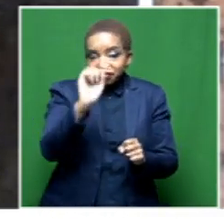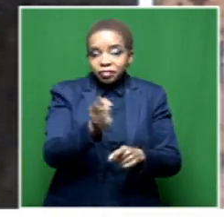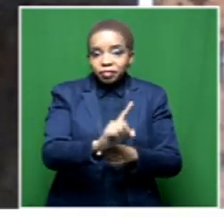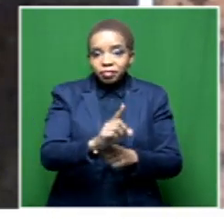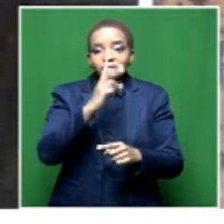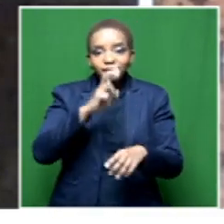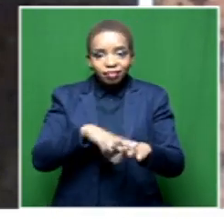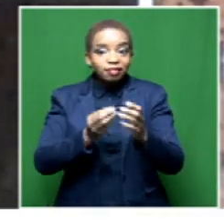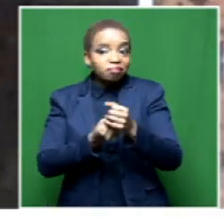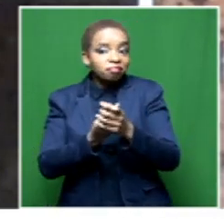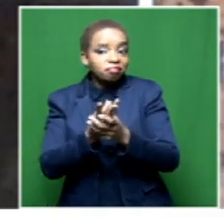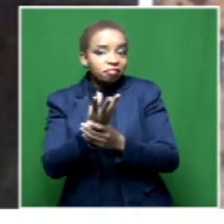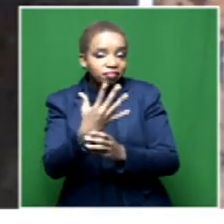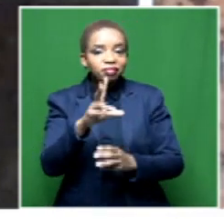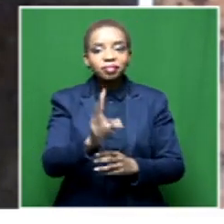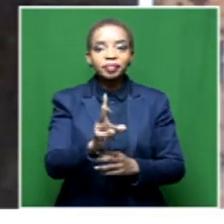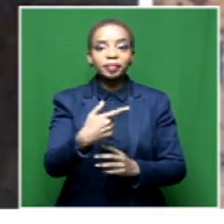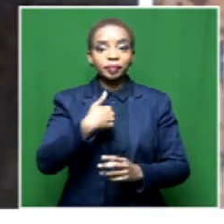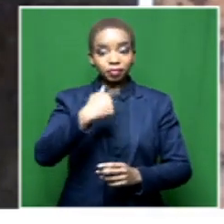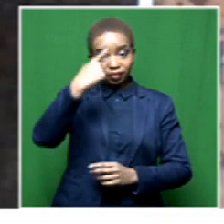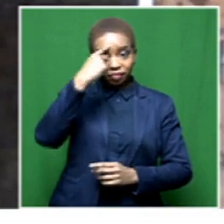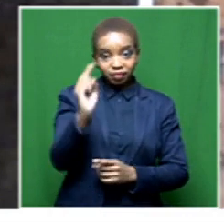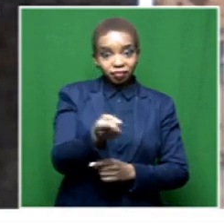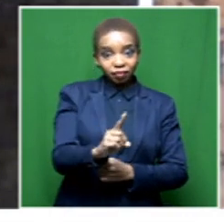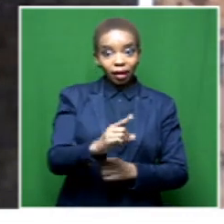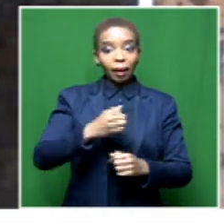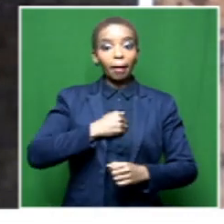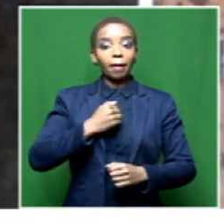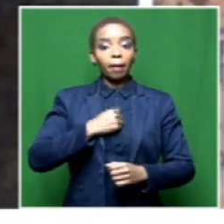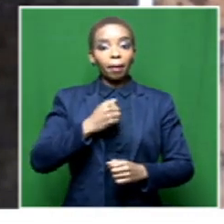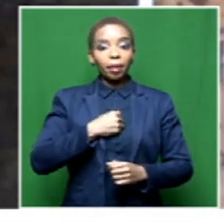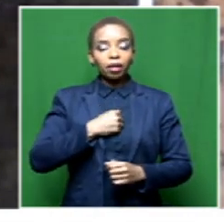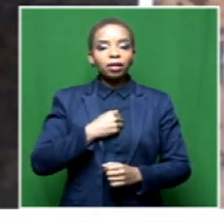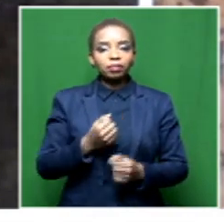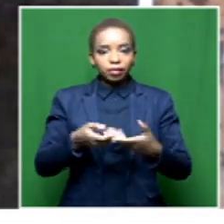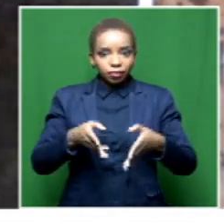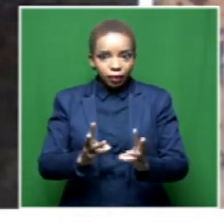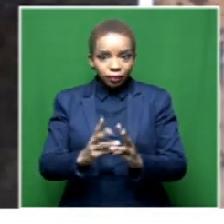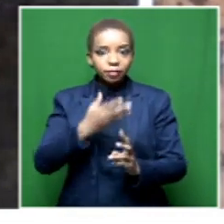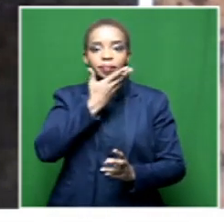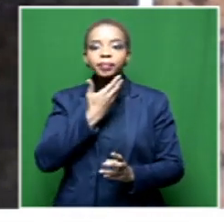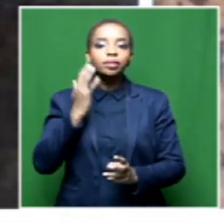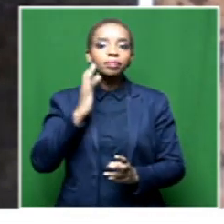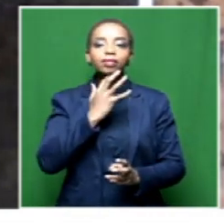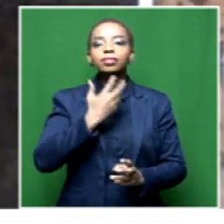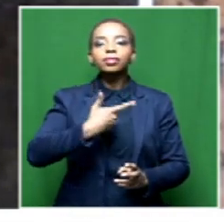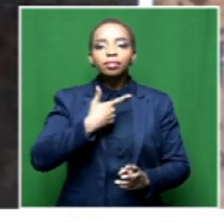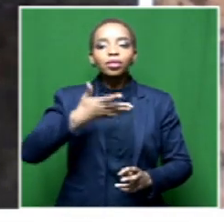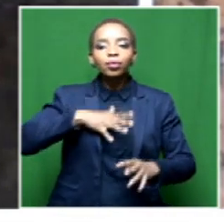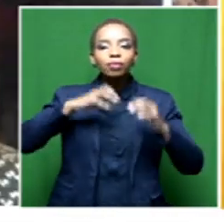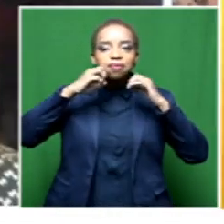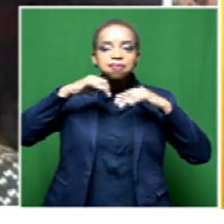And another thing, I still need to grow in terms of my sharpening my ear. I believe in growth and being